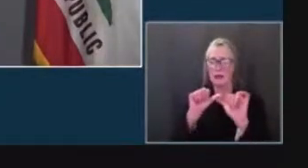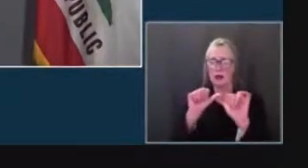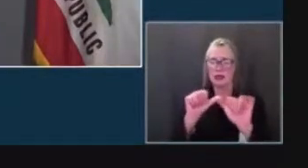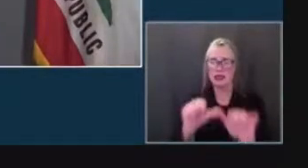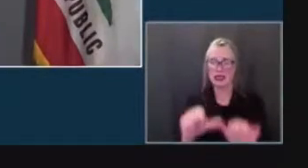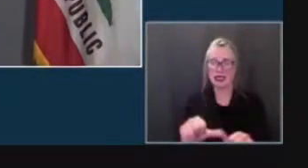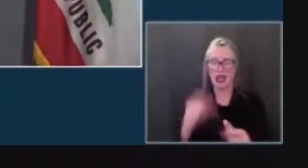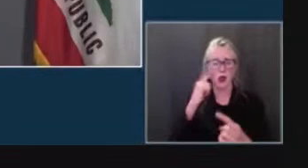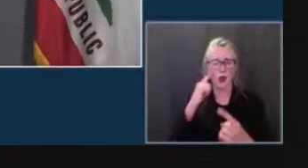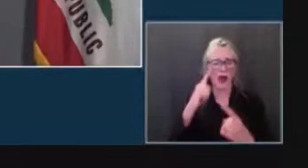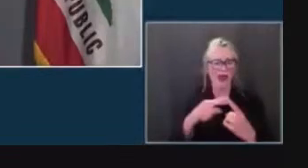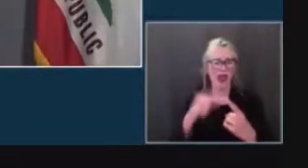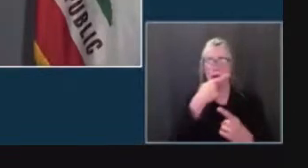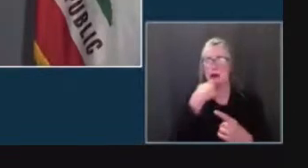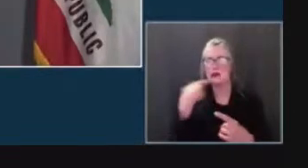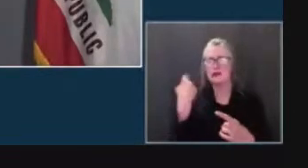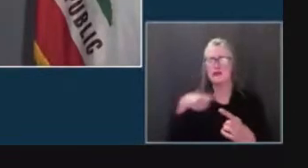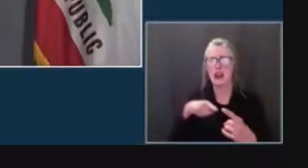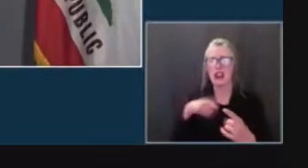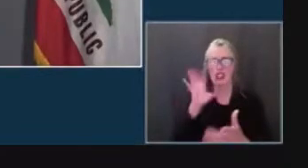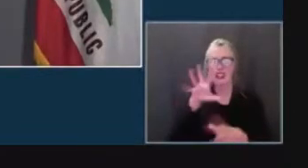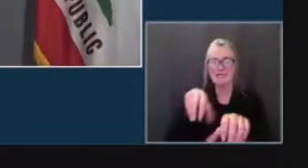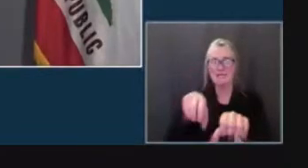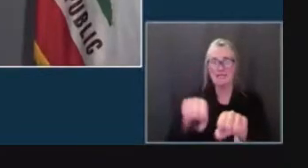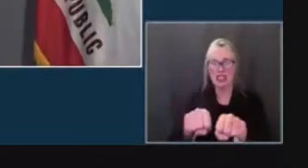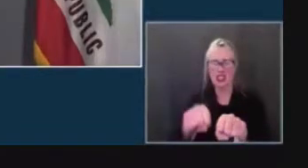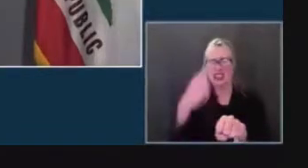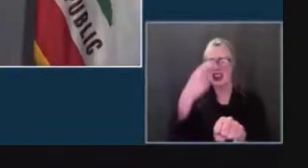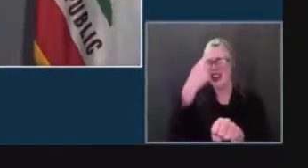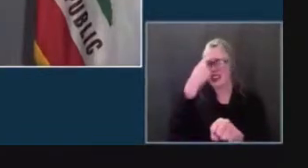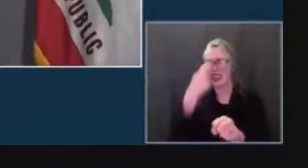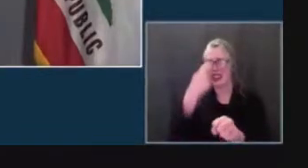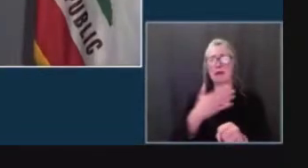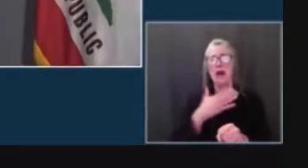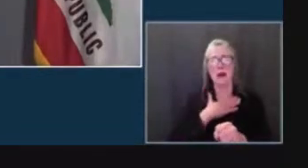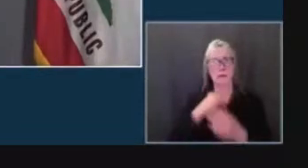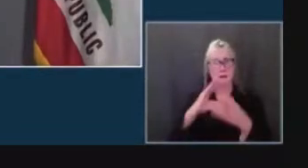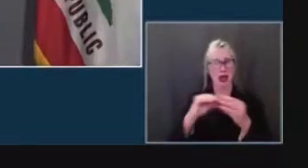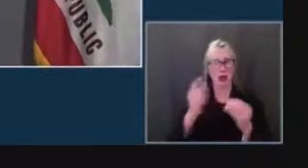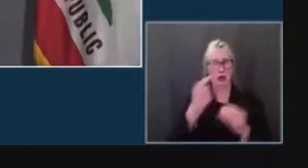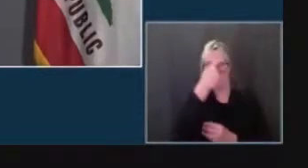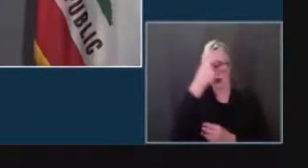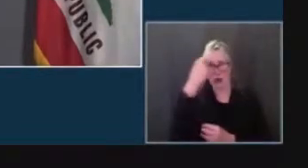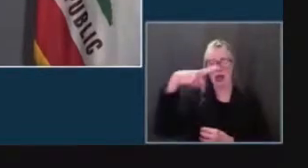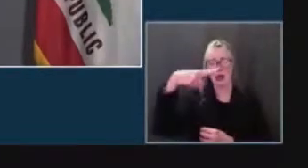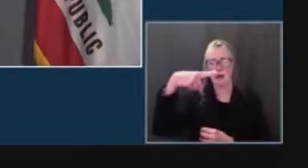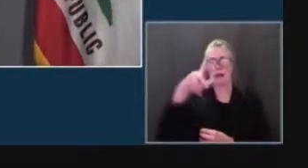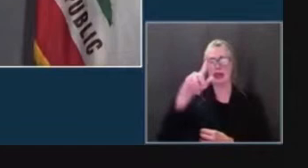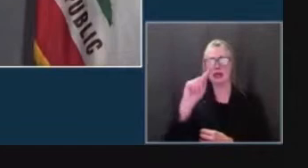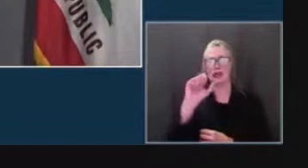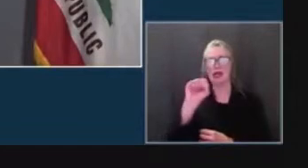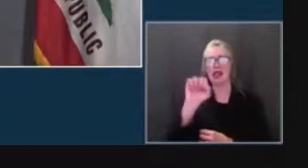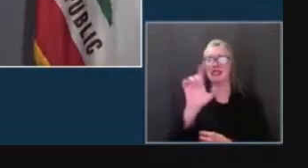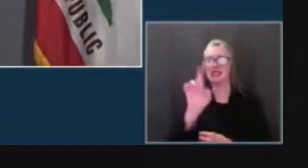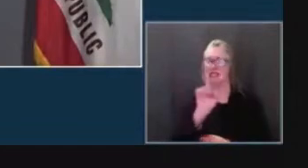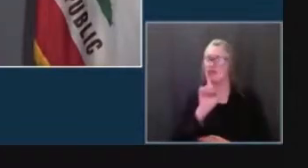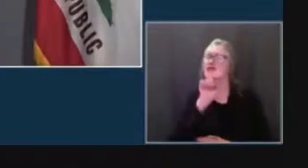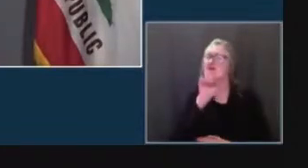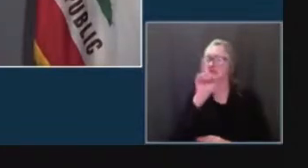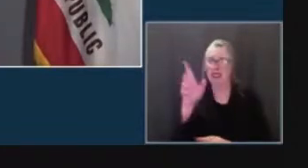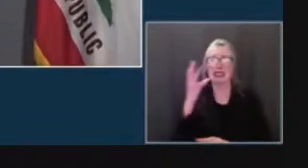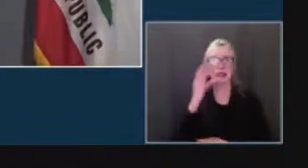Russia, I'm painfully reminded of the trauma of my own story. PTSD is real, y'all. My trauma and